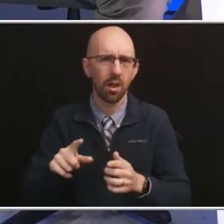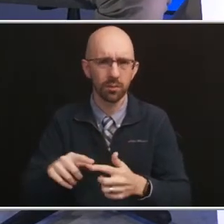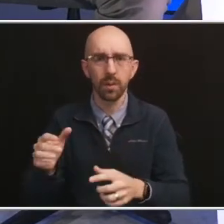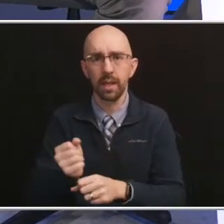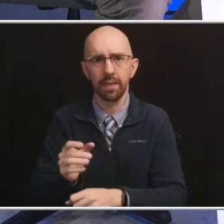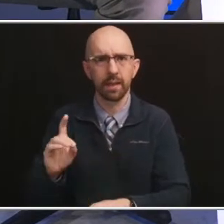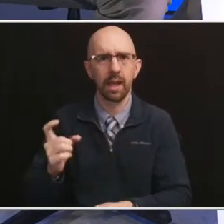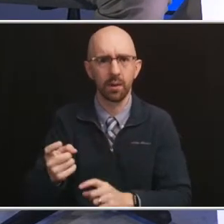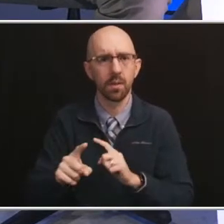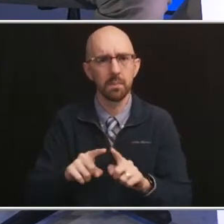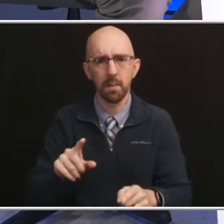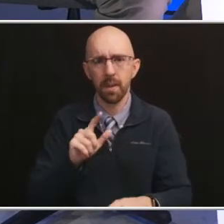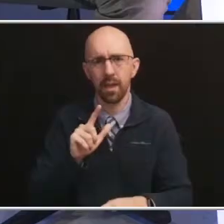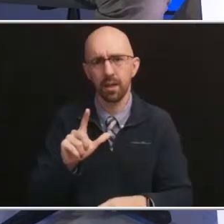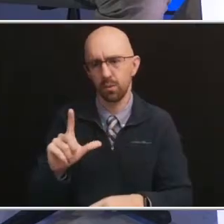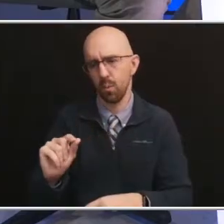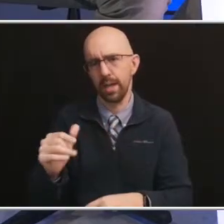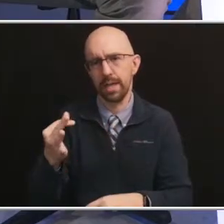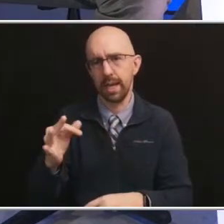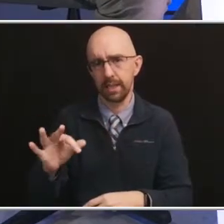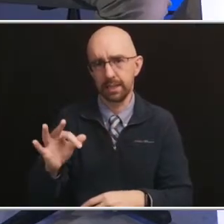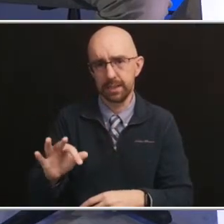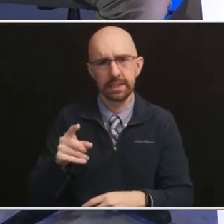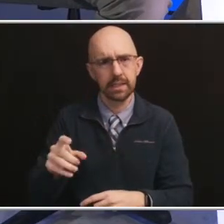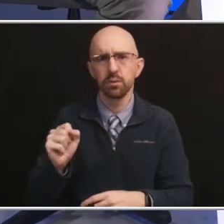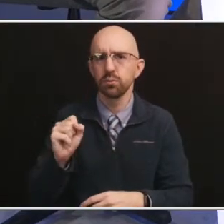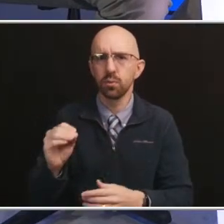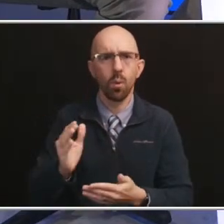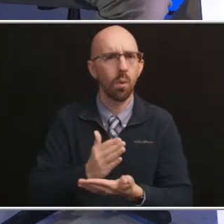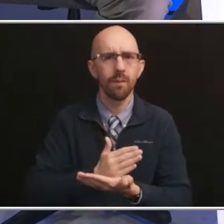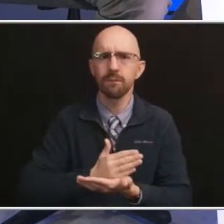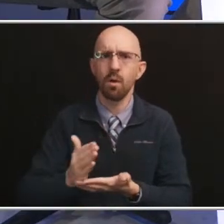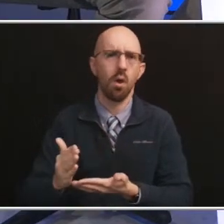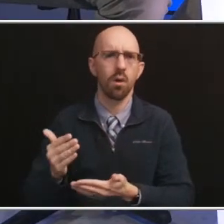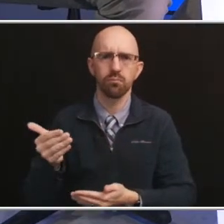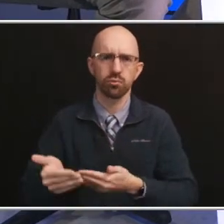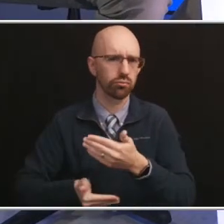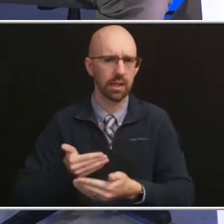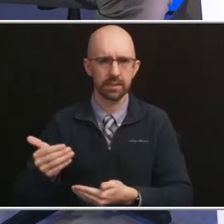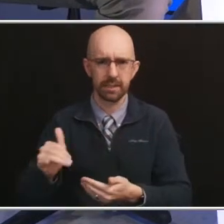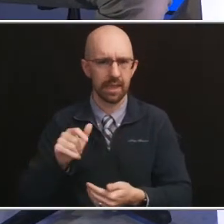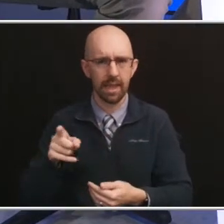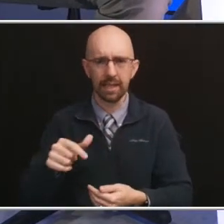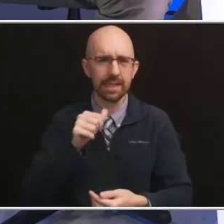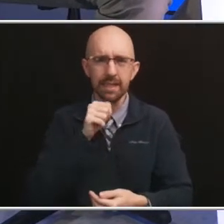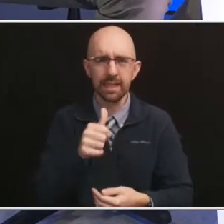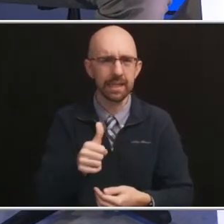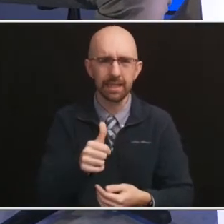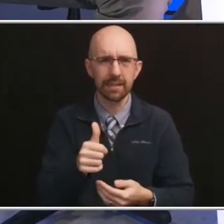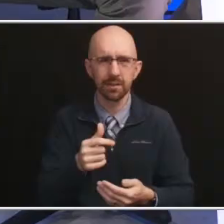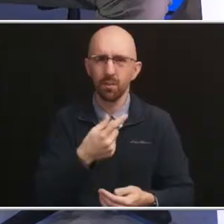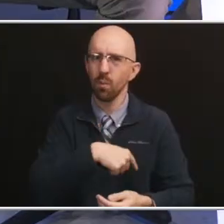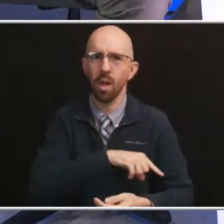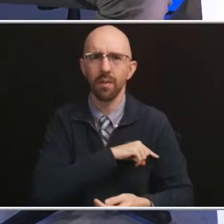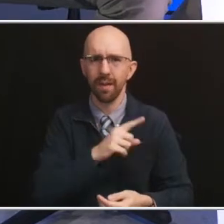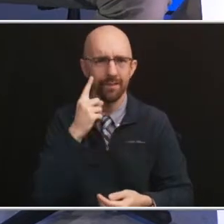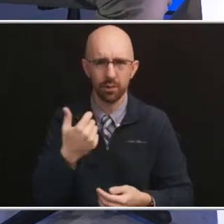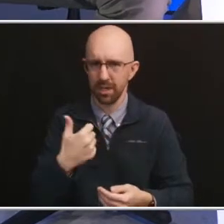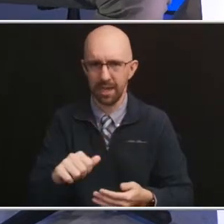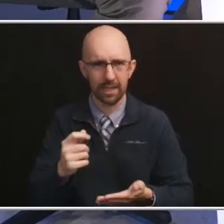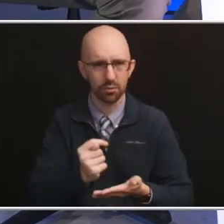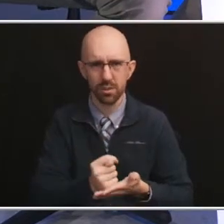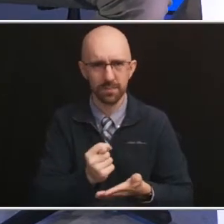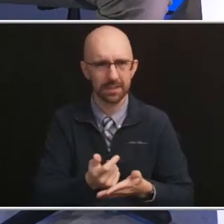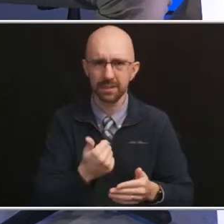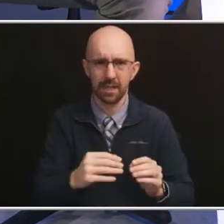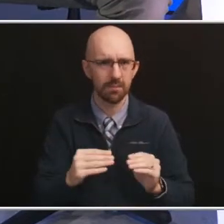by 2019, he was so far progressed that he didn't qualify for any of these treatments or studies.